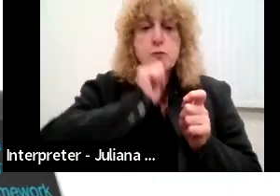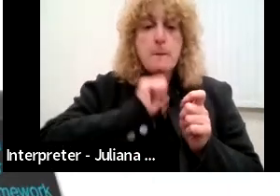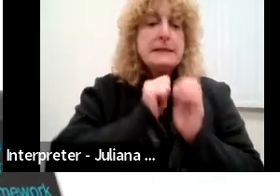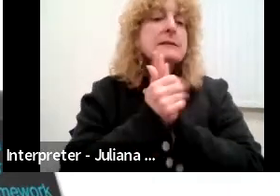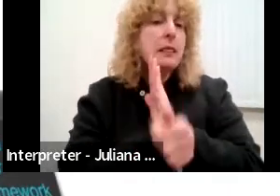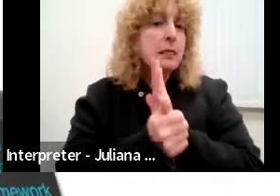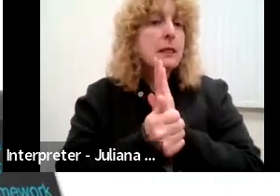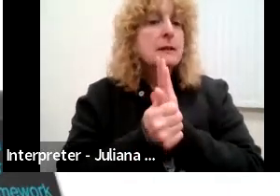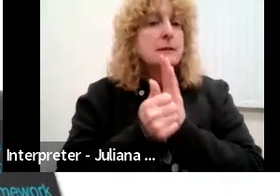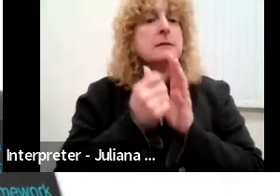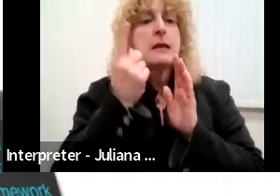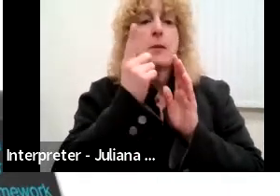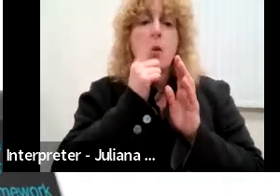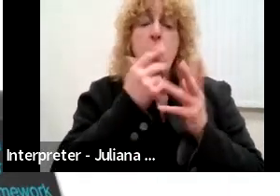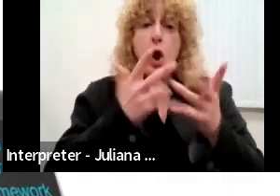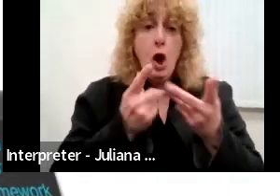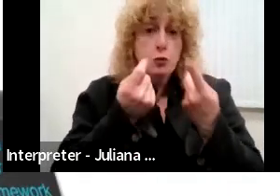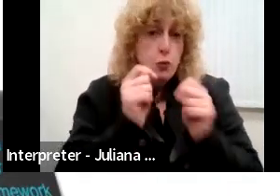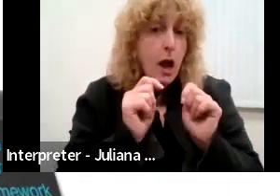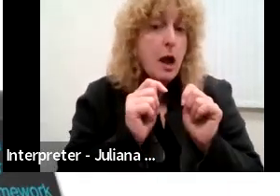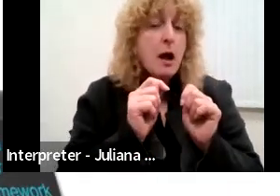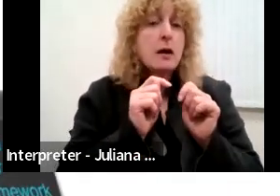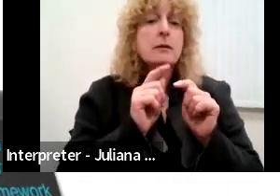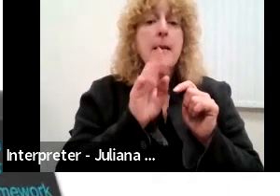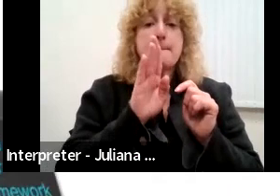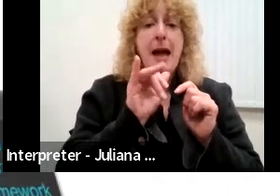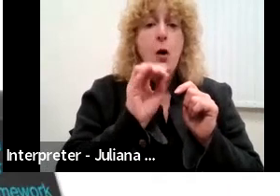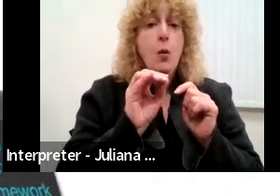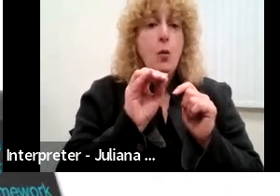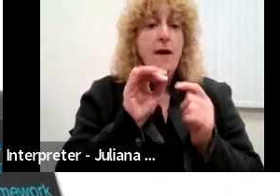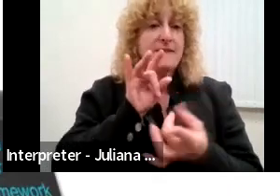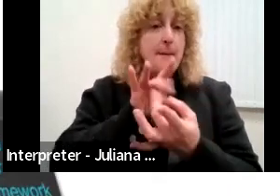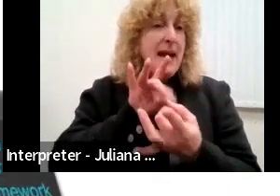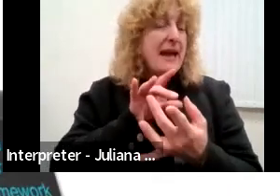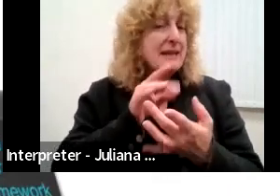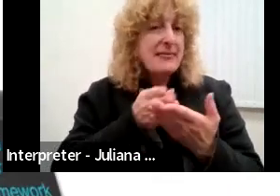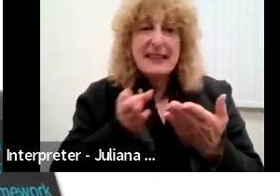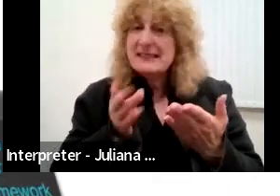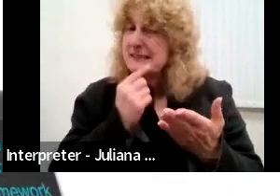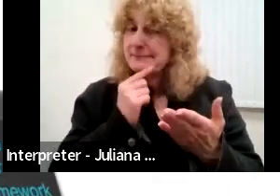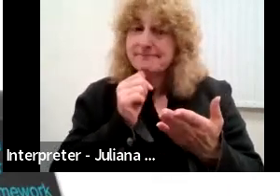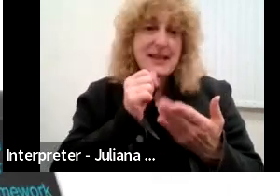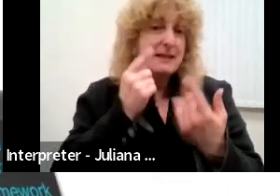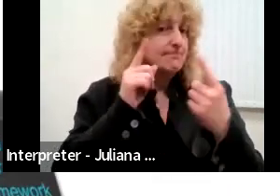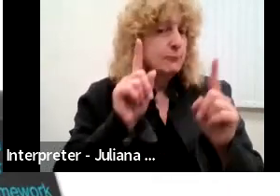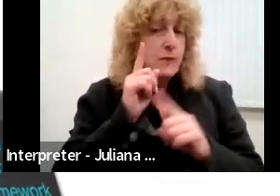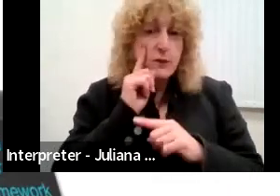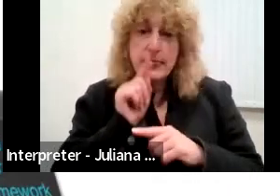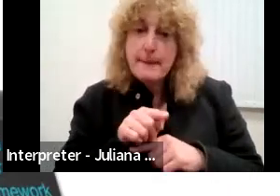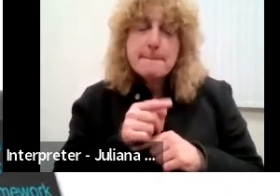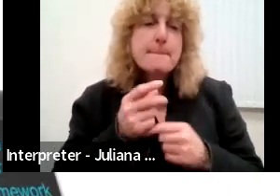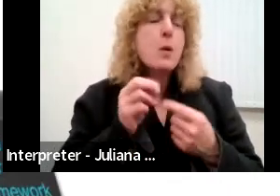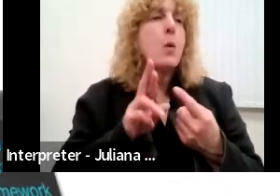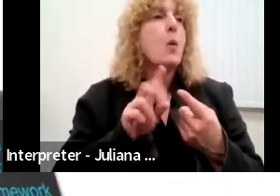someone that may have already tried out the biofeedback things and saying that it does not work for them,